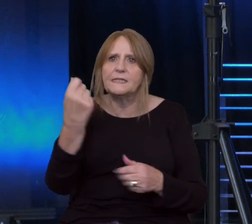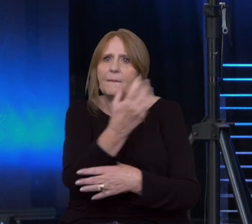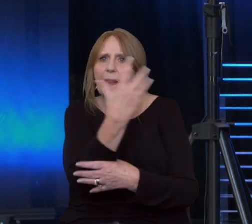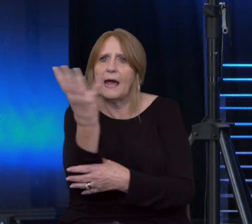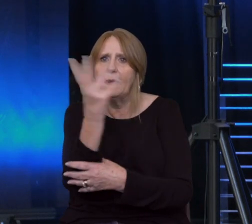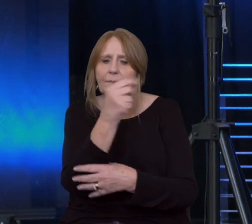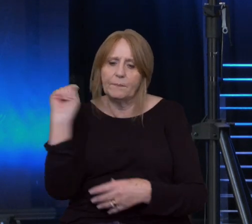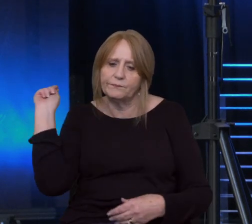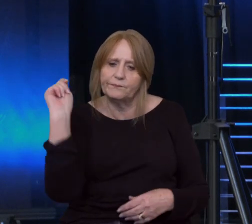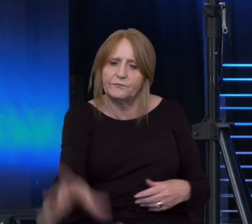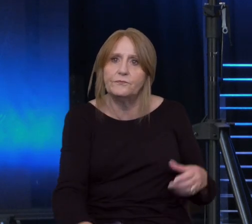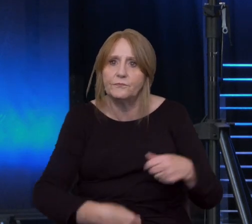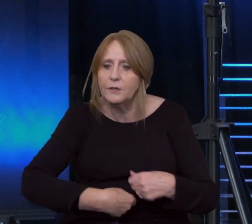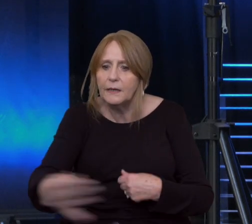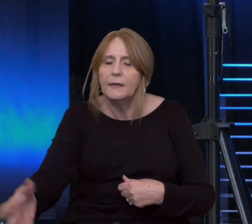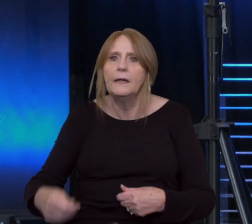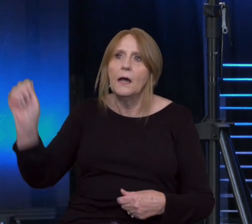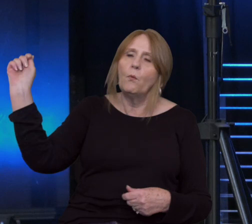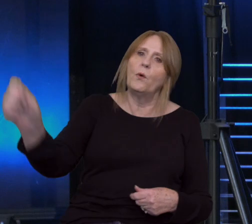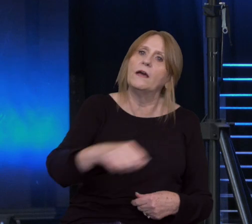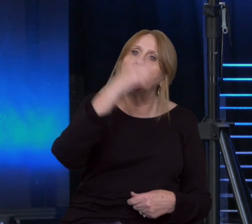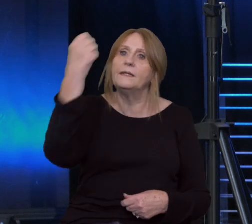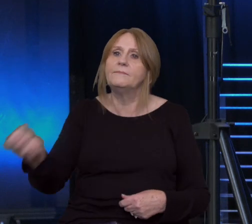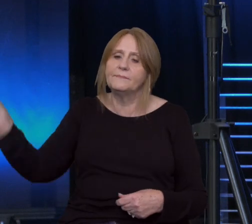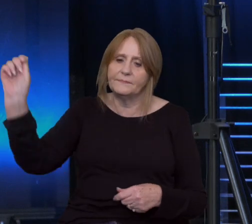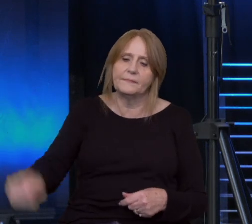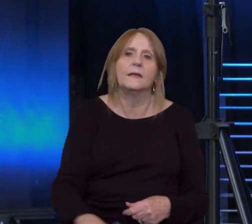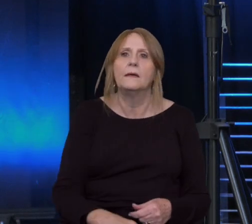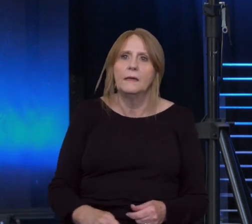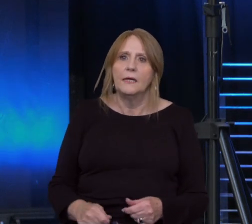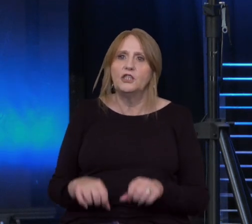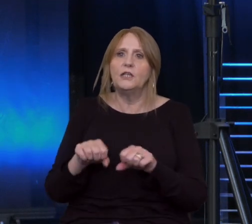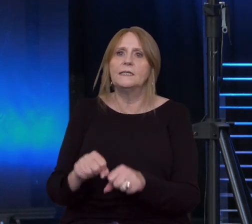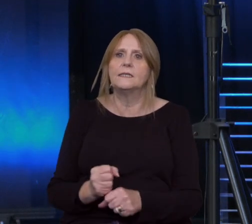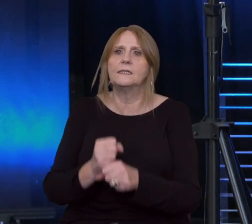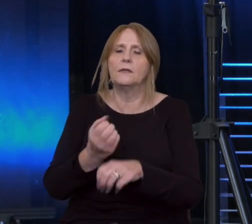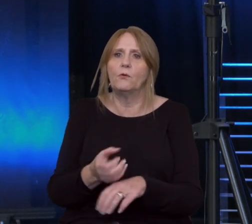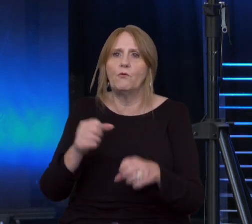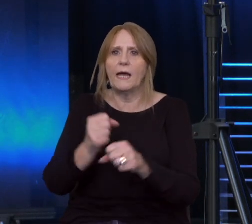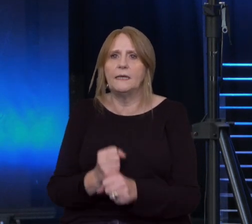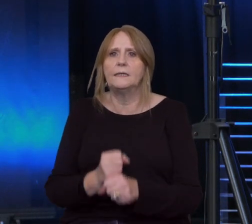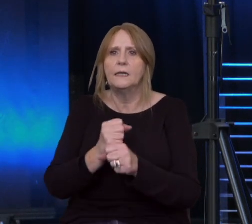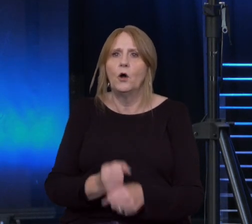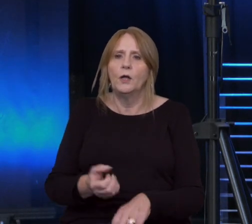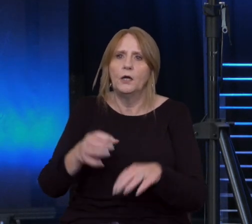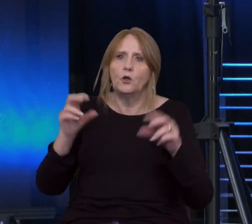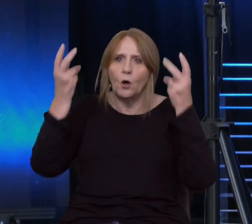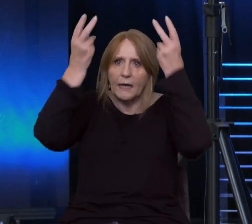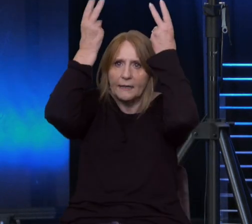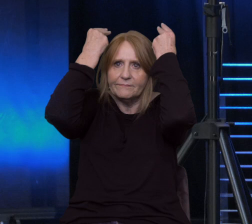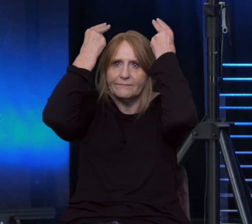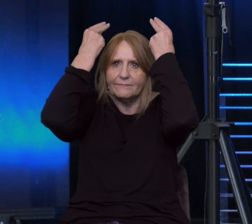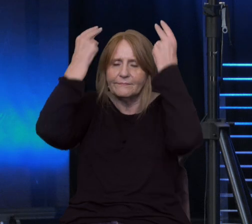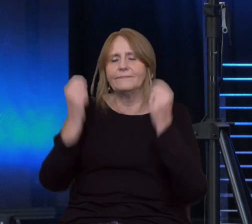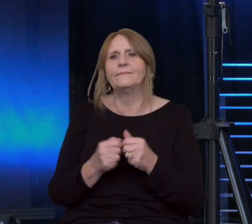for conquering kings. And here's Jesus coming in riding on a donkey. I was reading that story the other day, and I thought